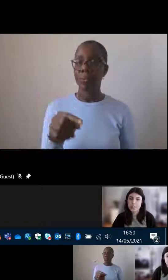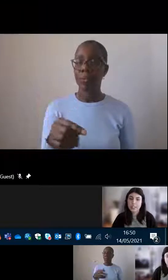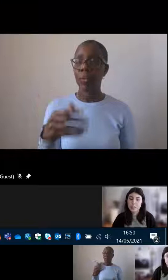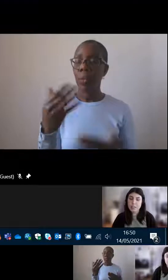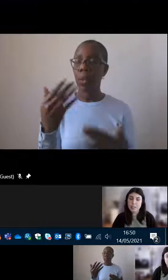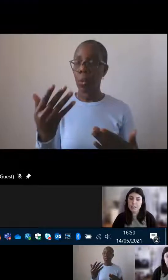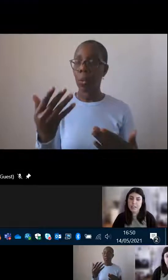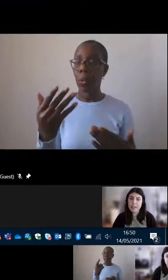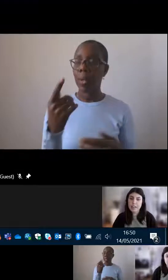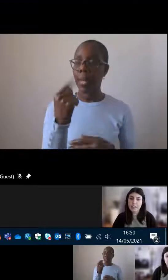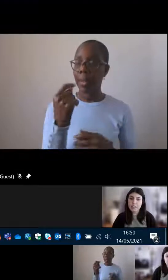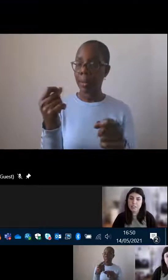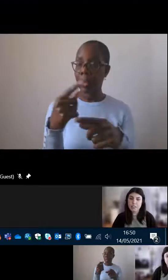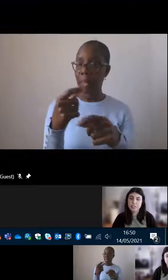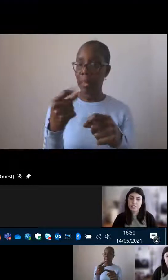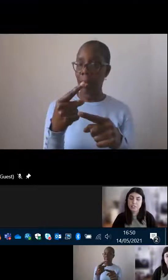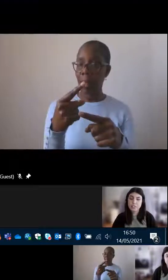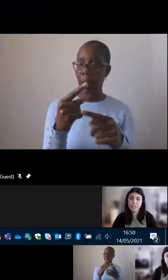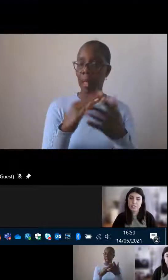Or you can email